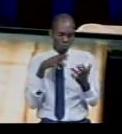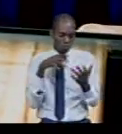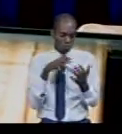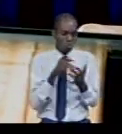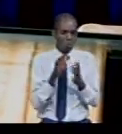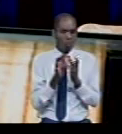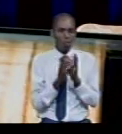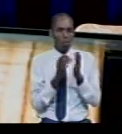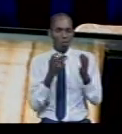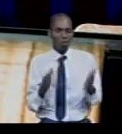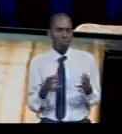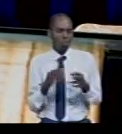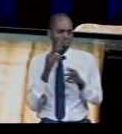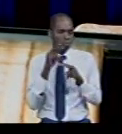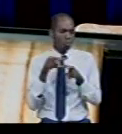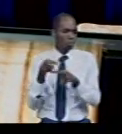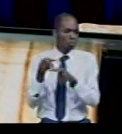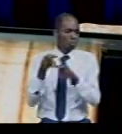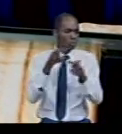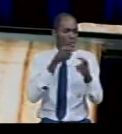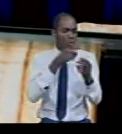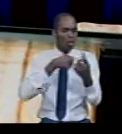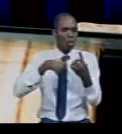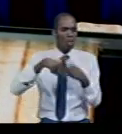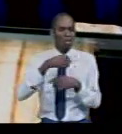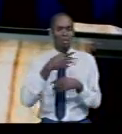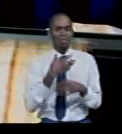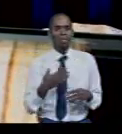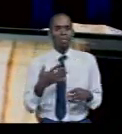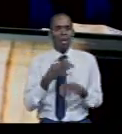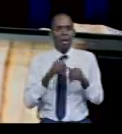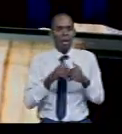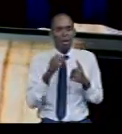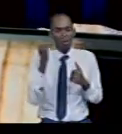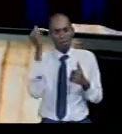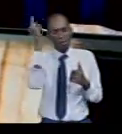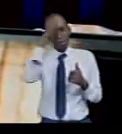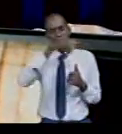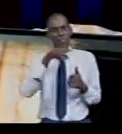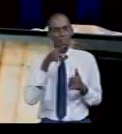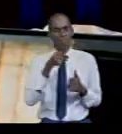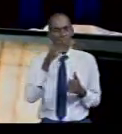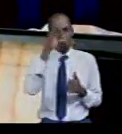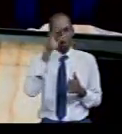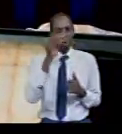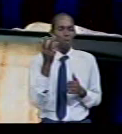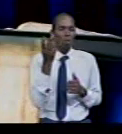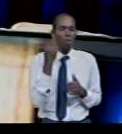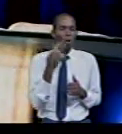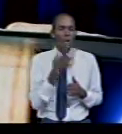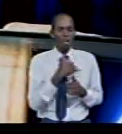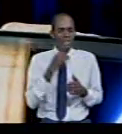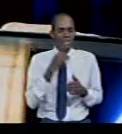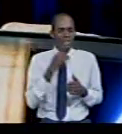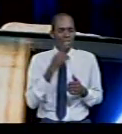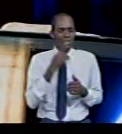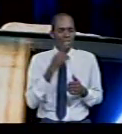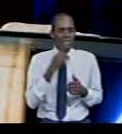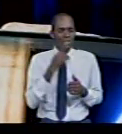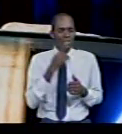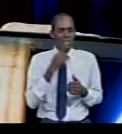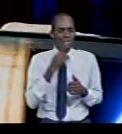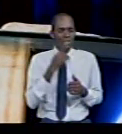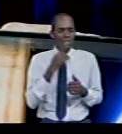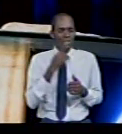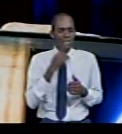at everything he had need. How foolish he was. He thought to himself that he could fight an obvious